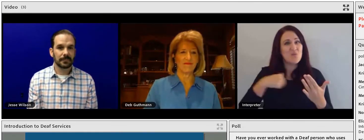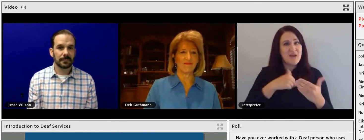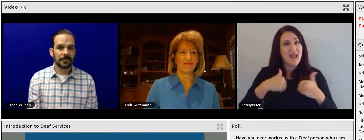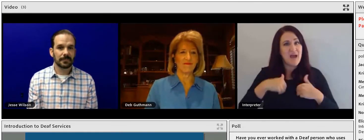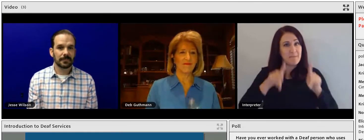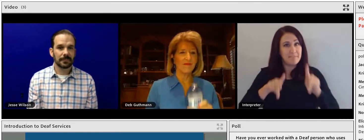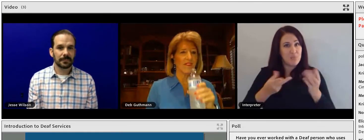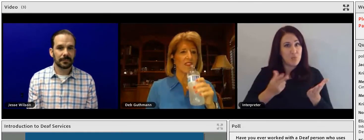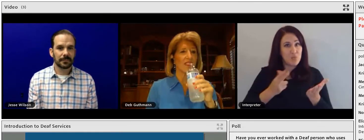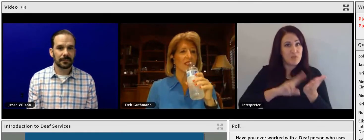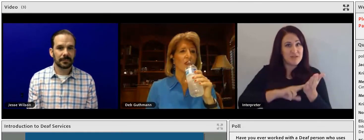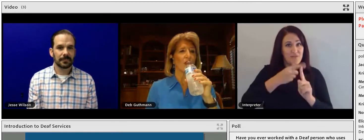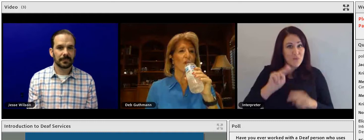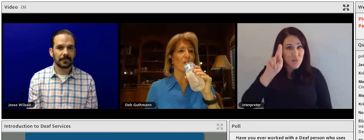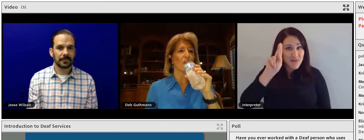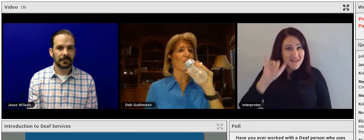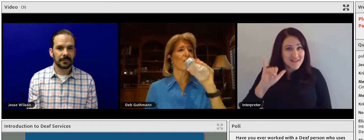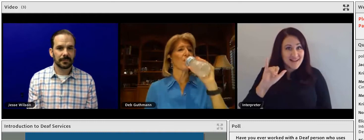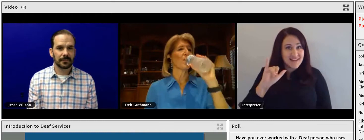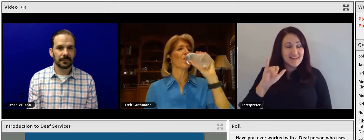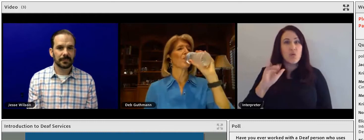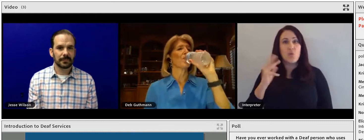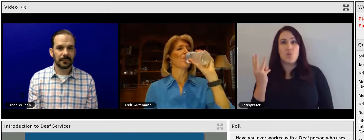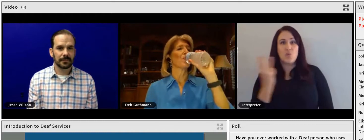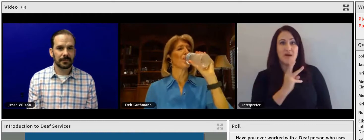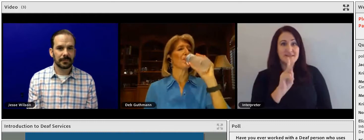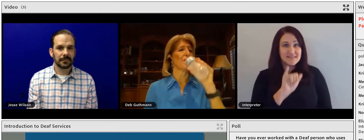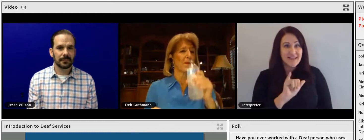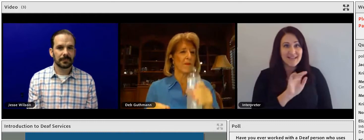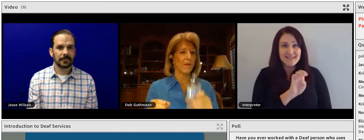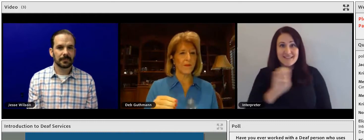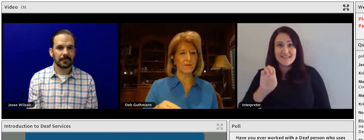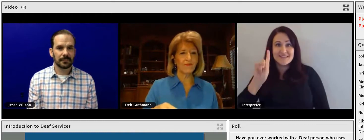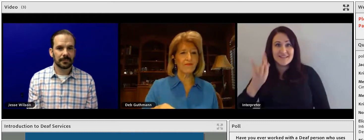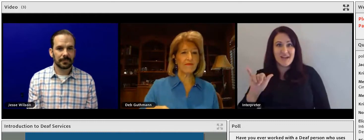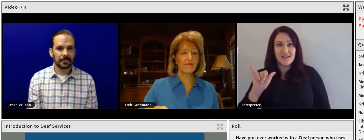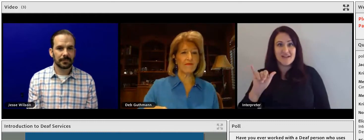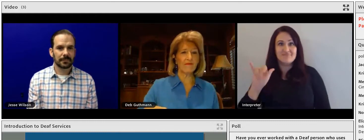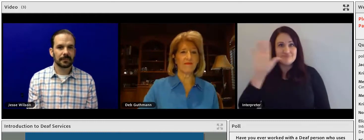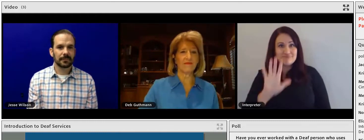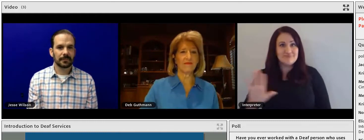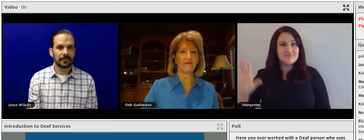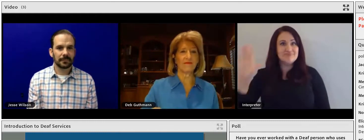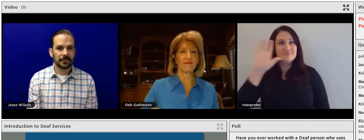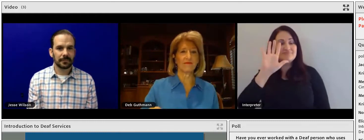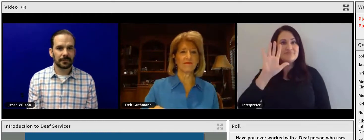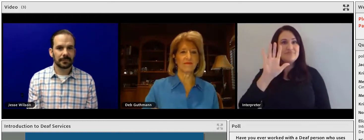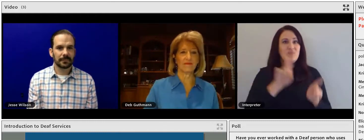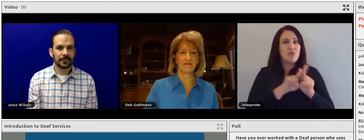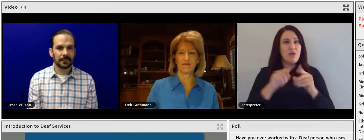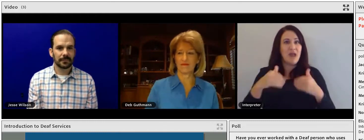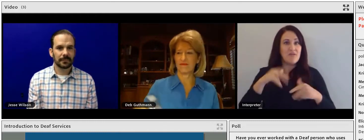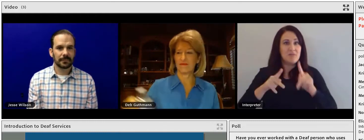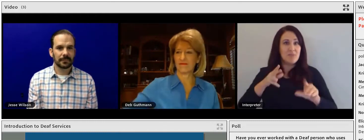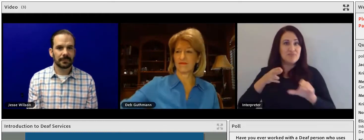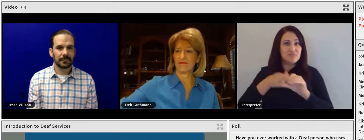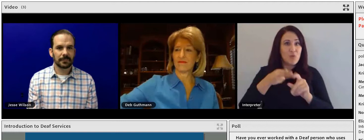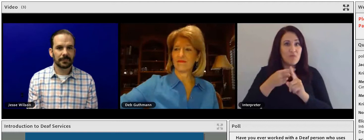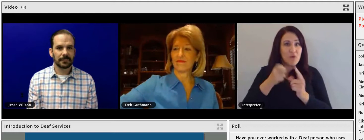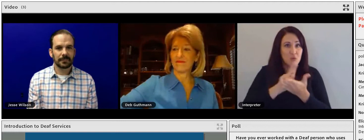people registered from Northern Kentucky, Western Kentucky, and Eastern Kentucky. We have folks who are on from